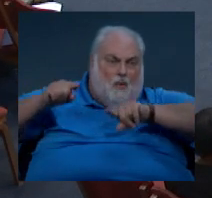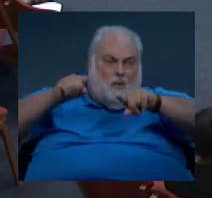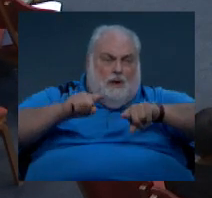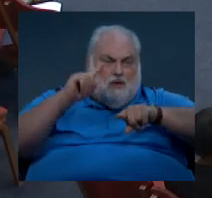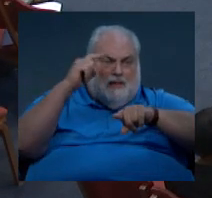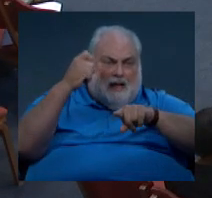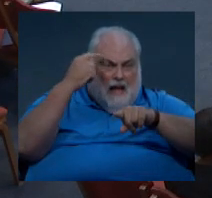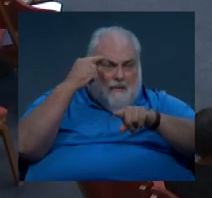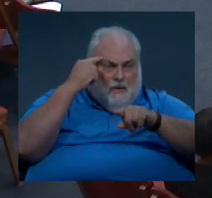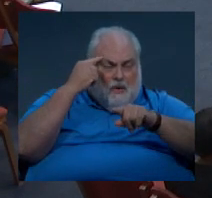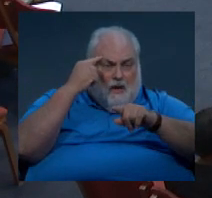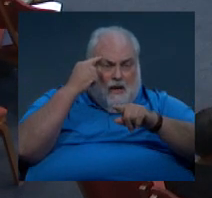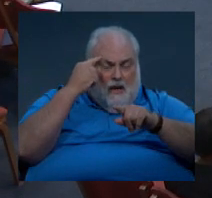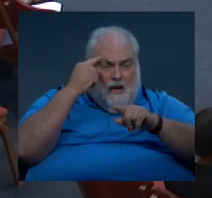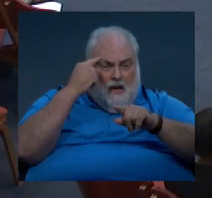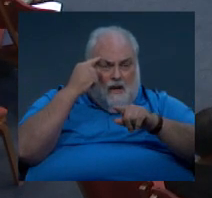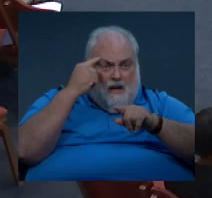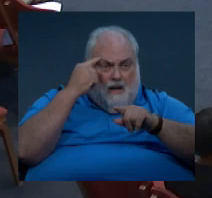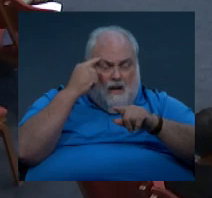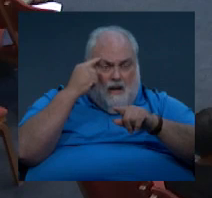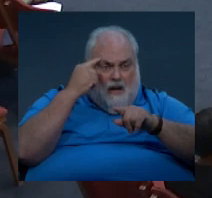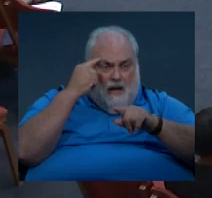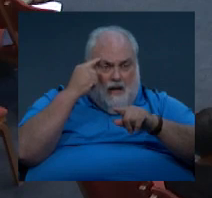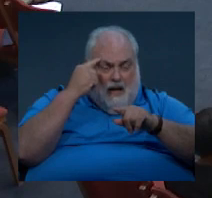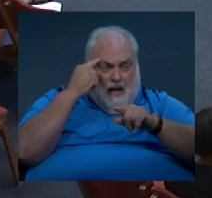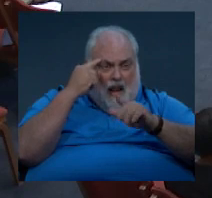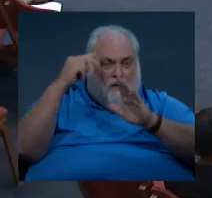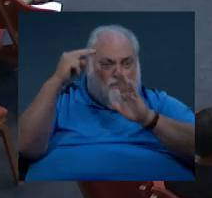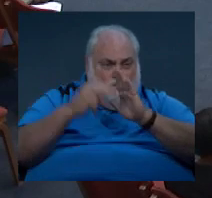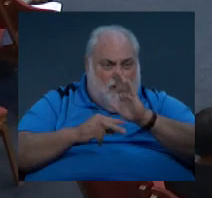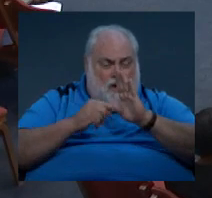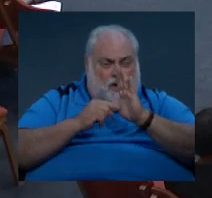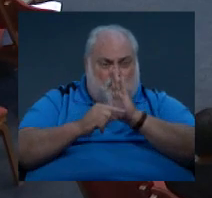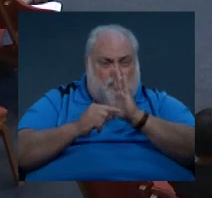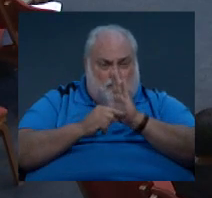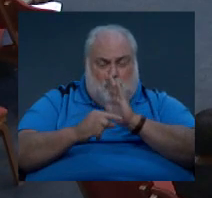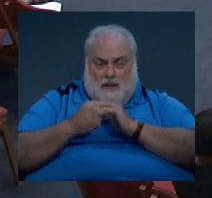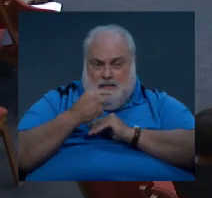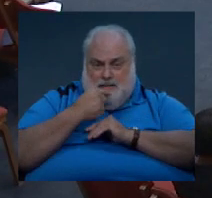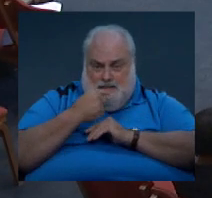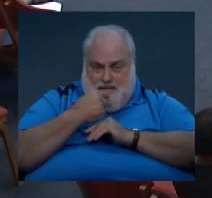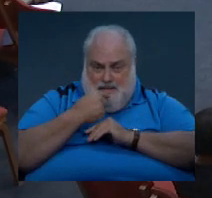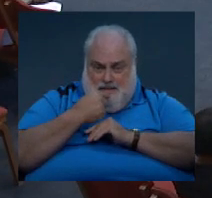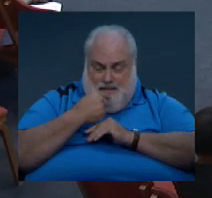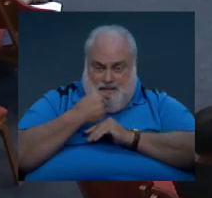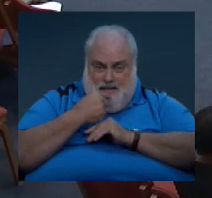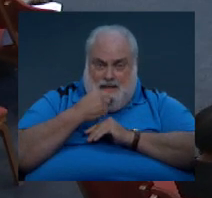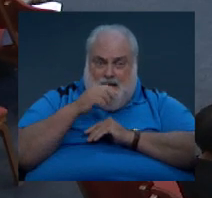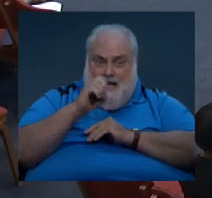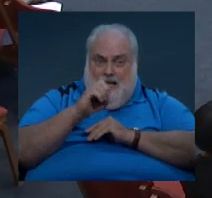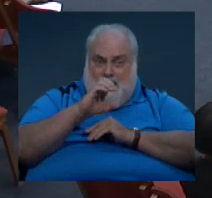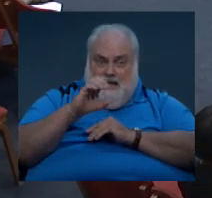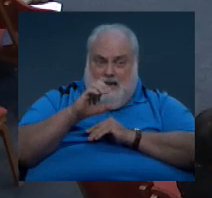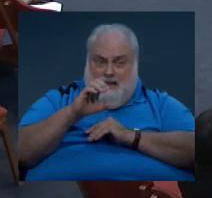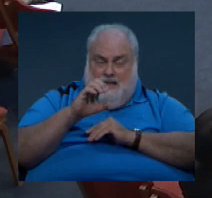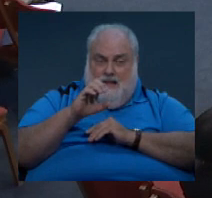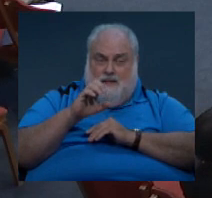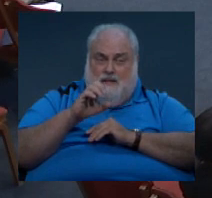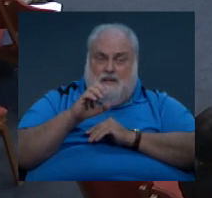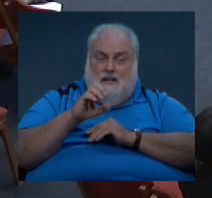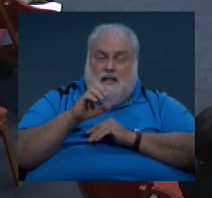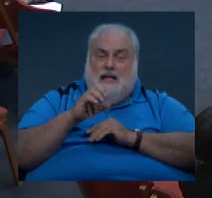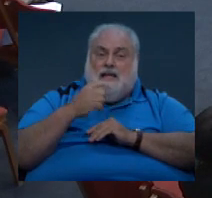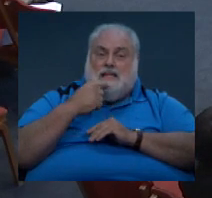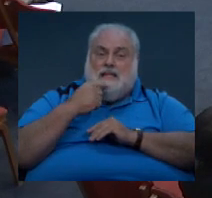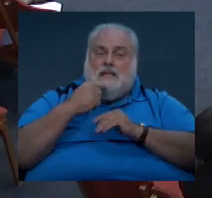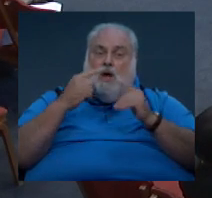to the Capitol and I quoted a scripture. I said, in Ecclesiastes,